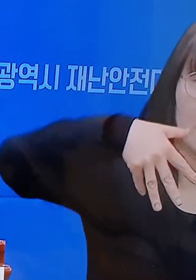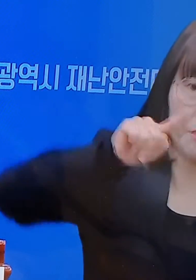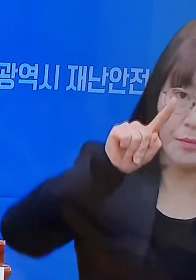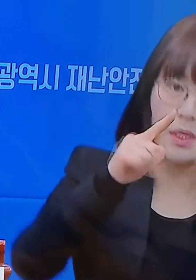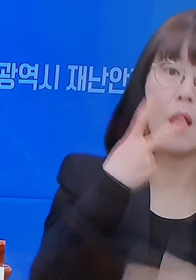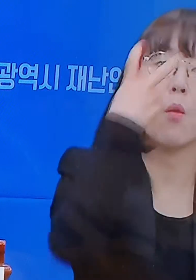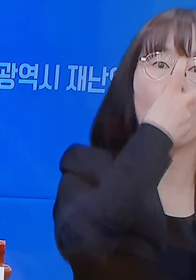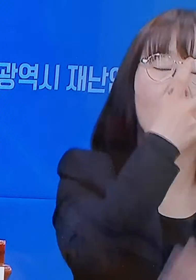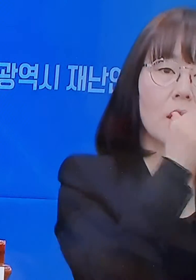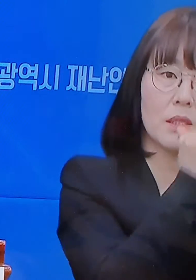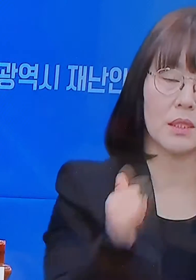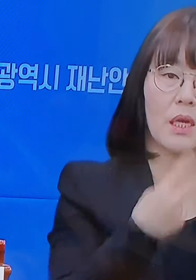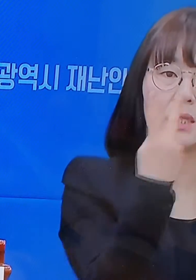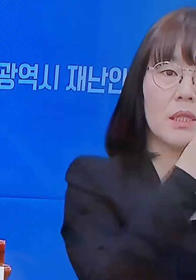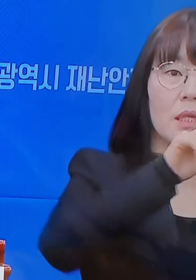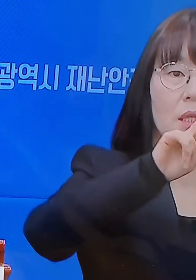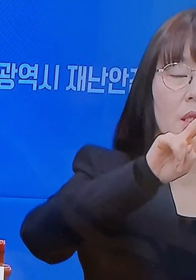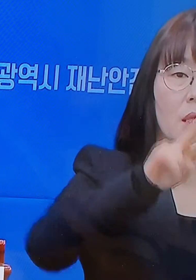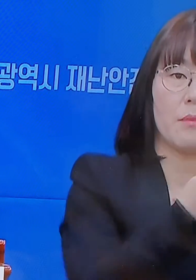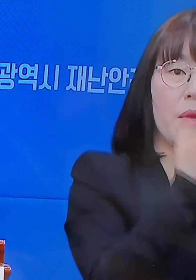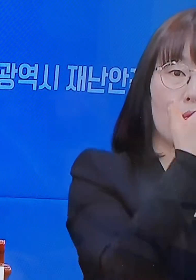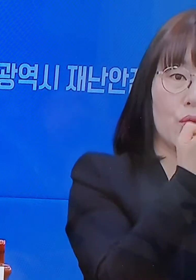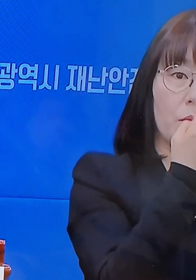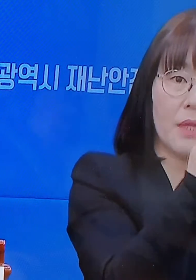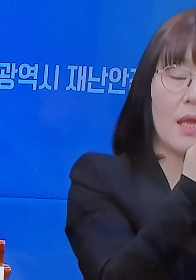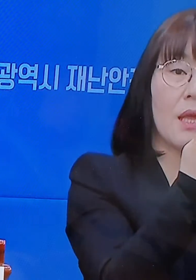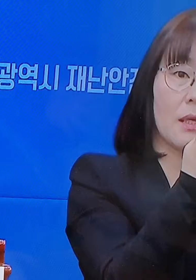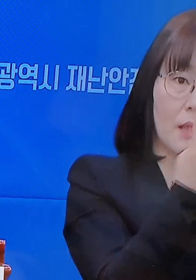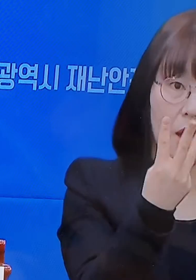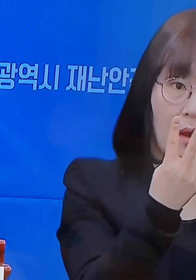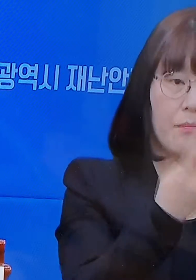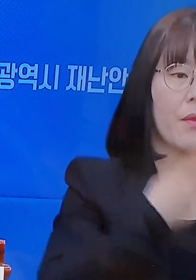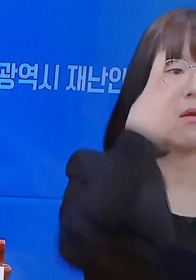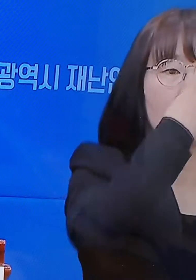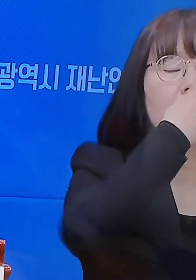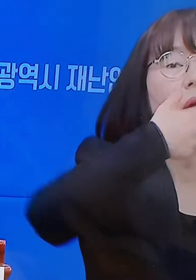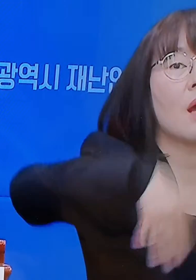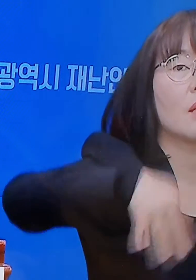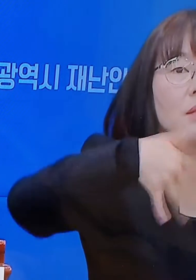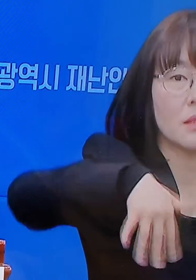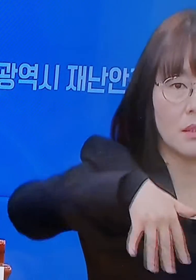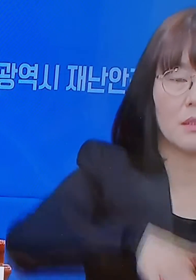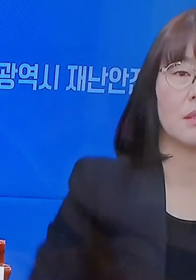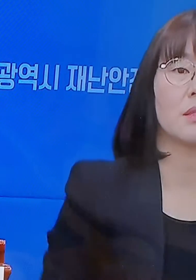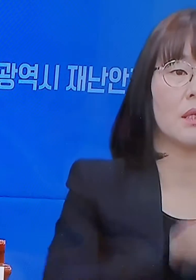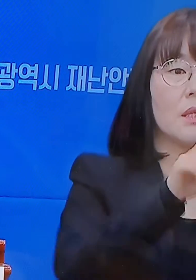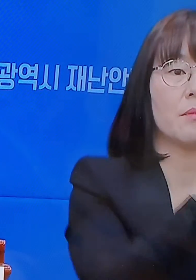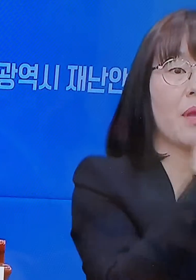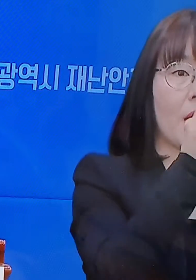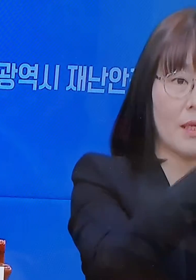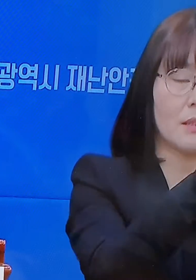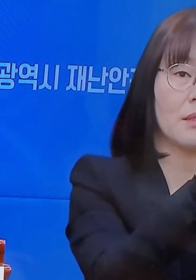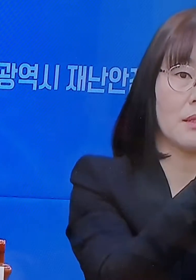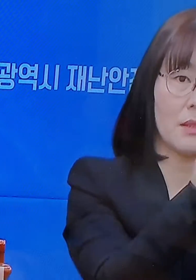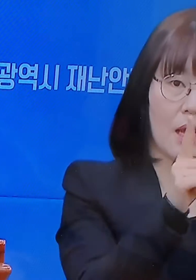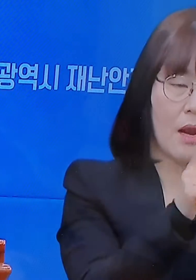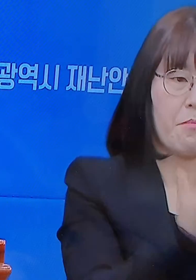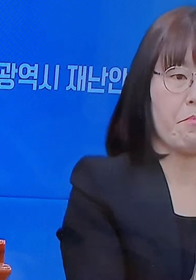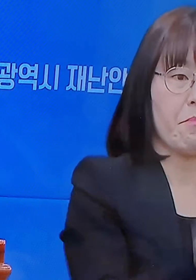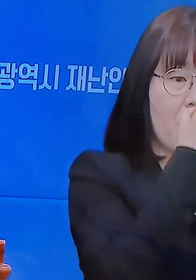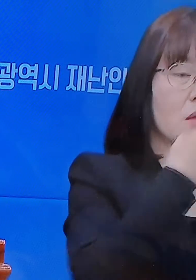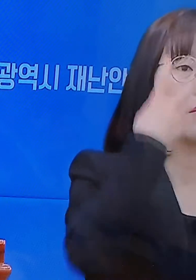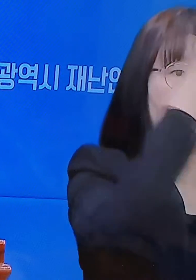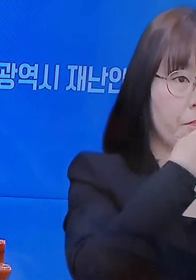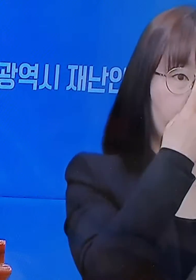over 50 years old, somewhat older than that. Two, very